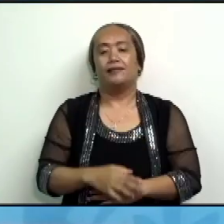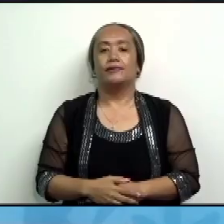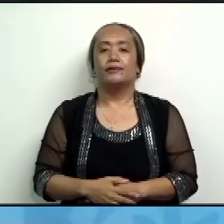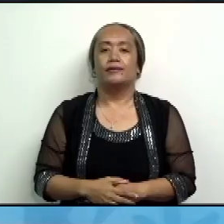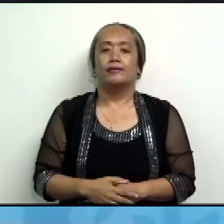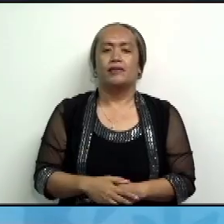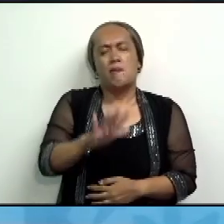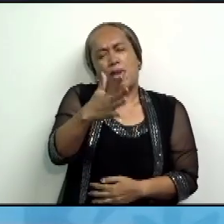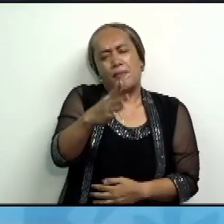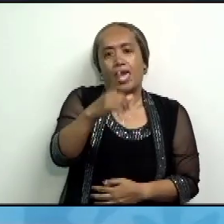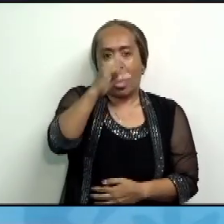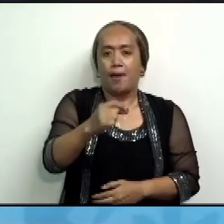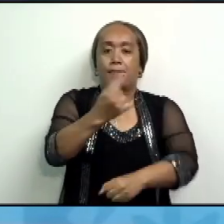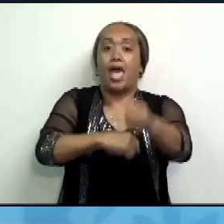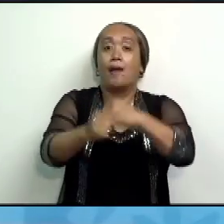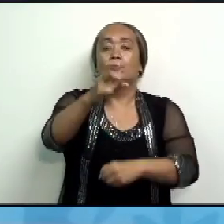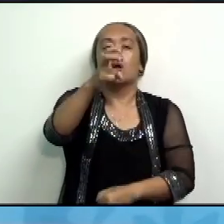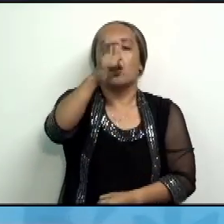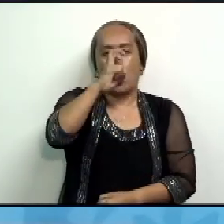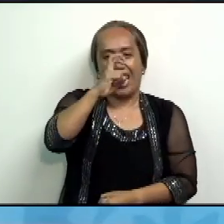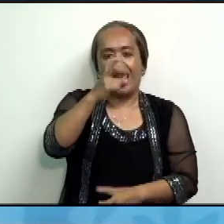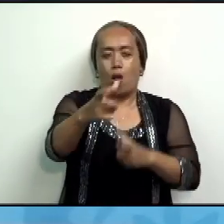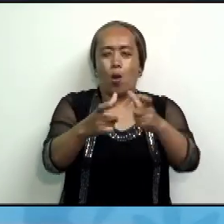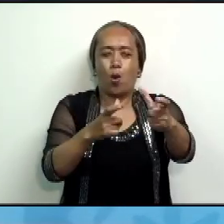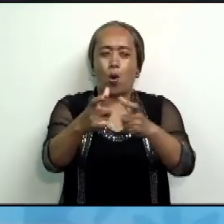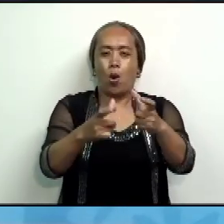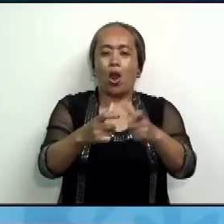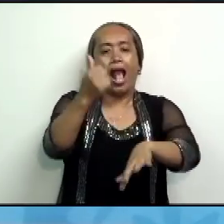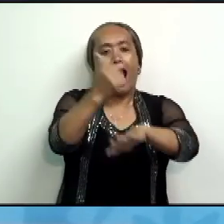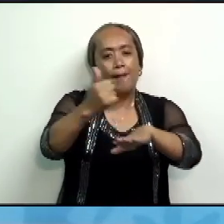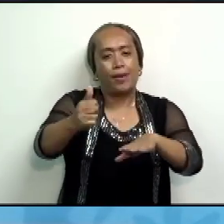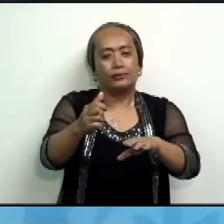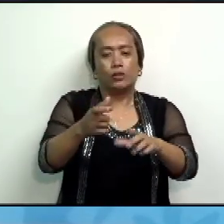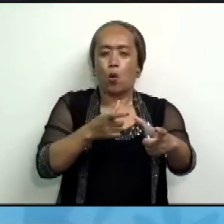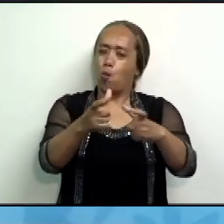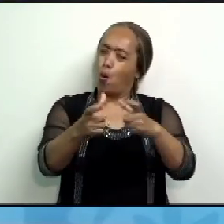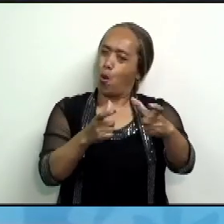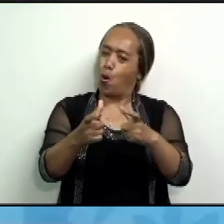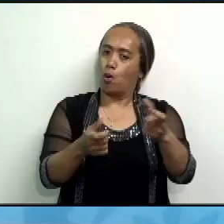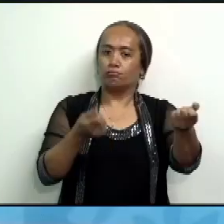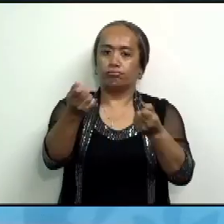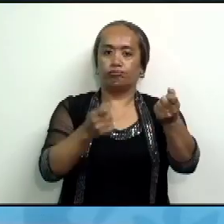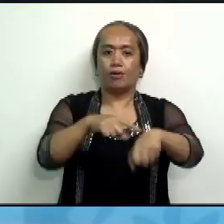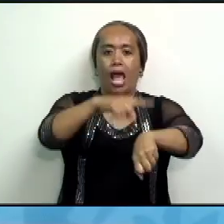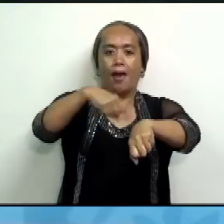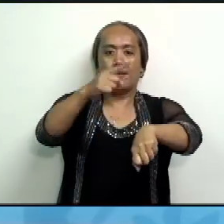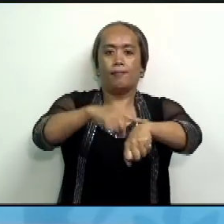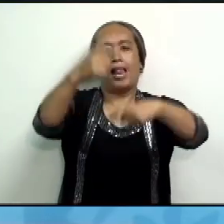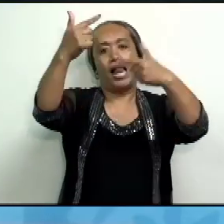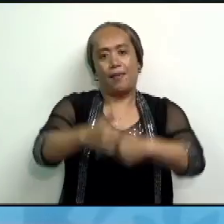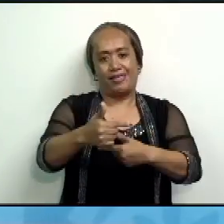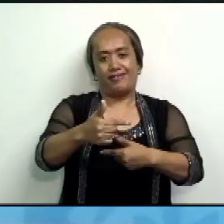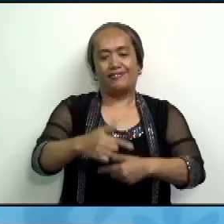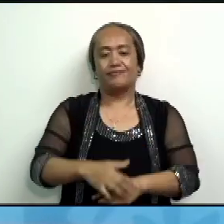There may be strict controls, limited government operations, and vehicle curfews.